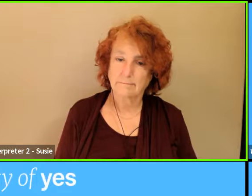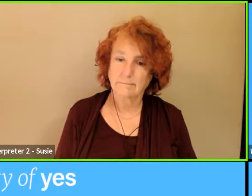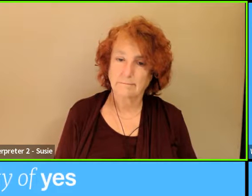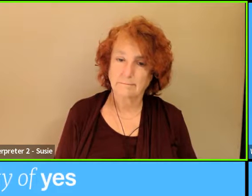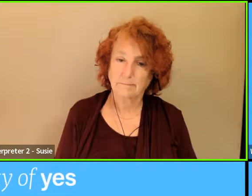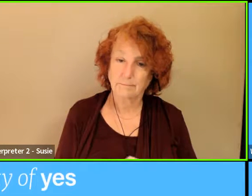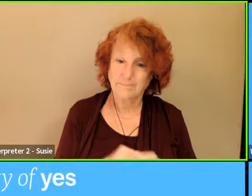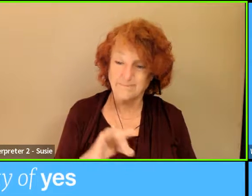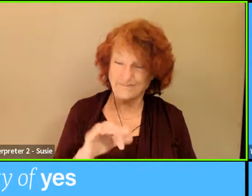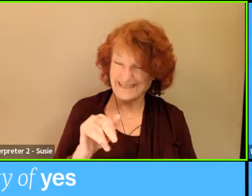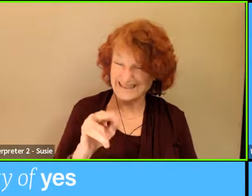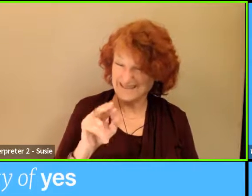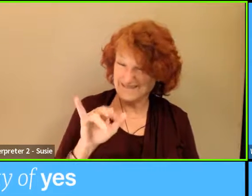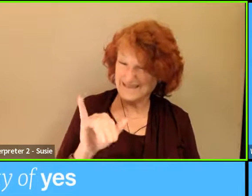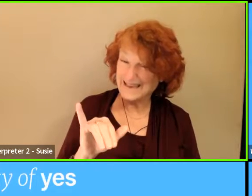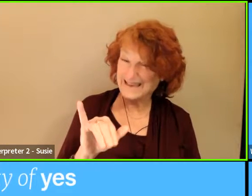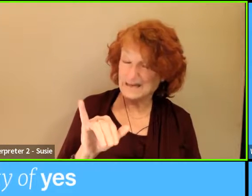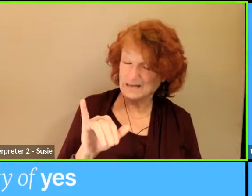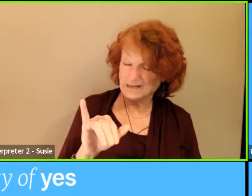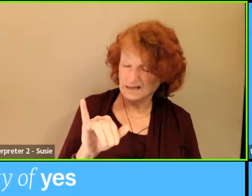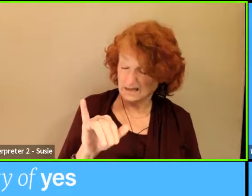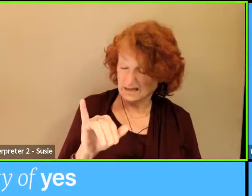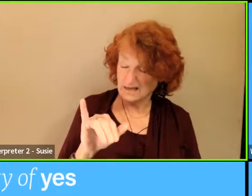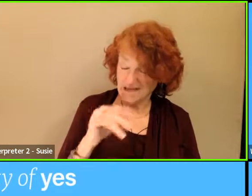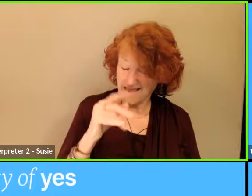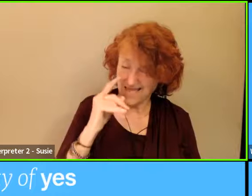Fanny, you may be seeing a